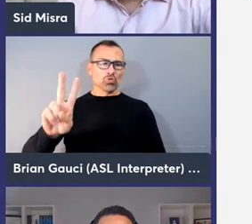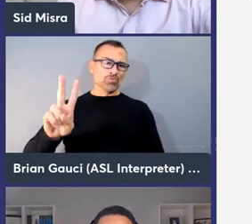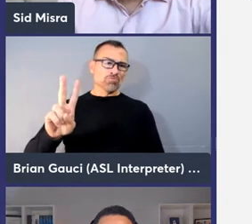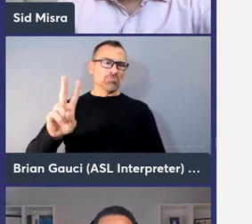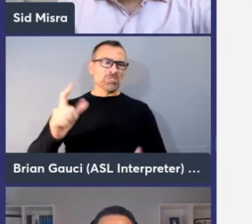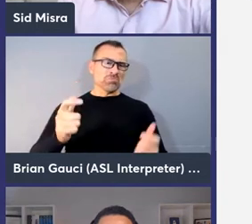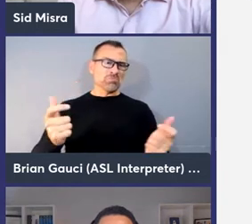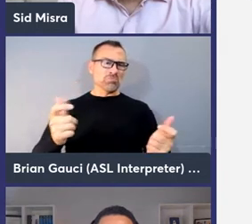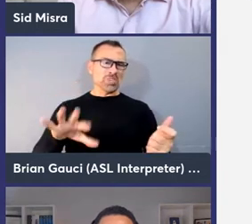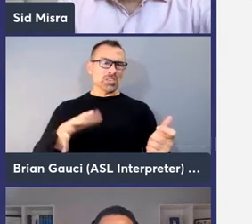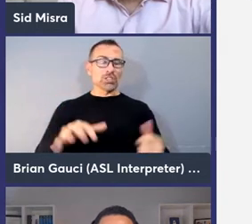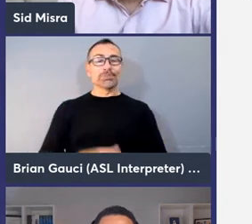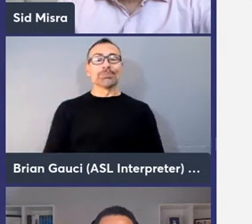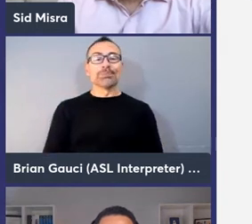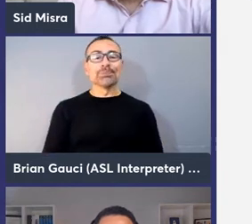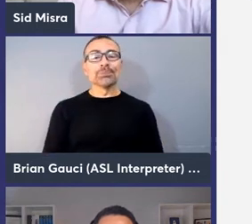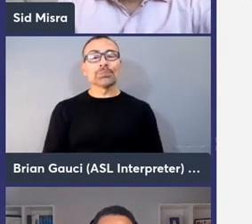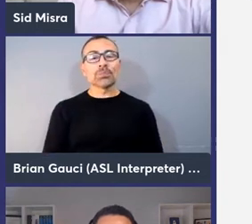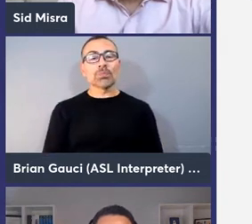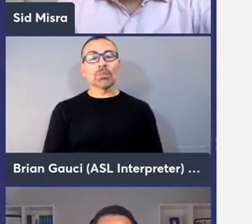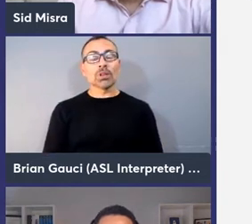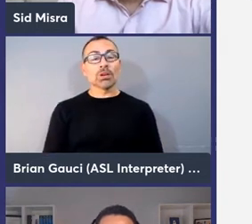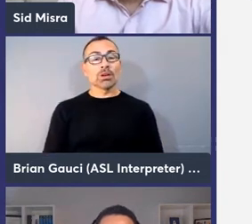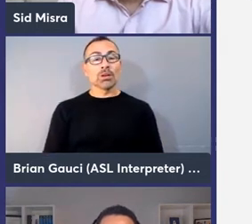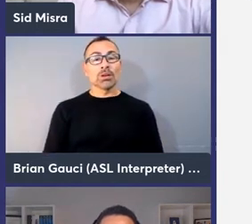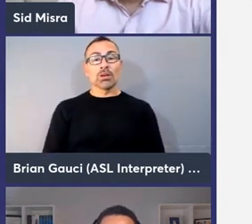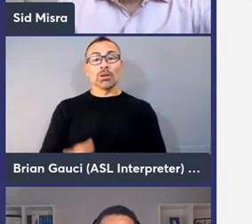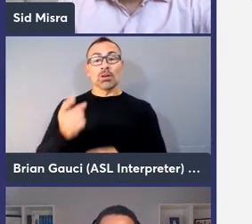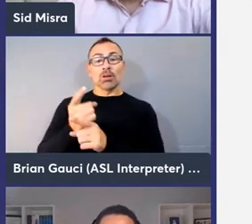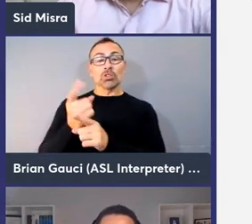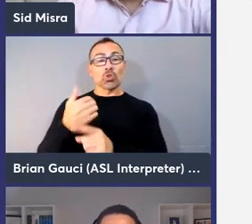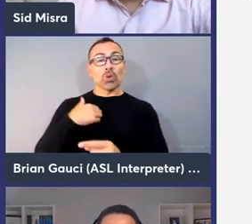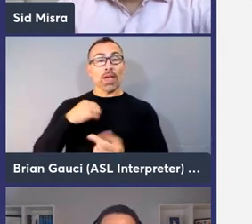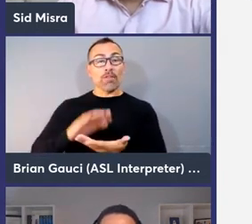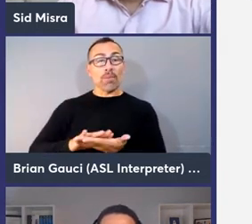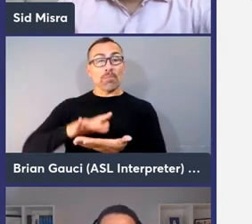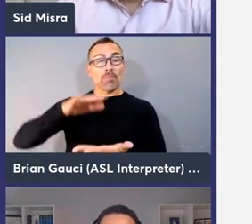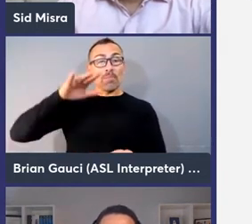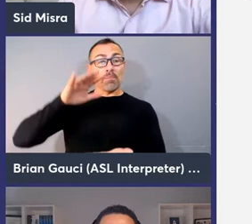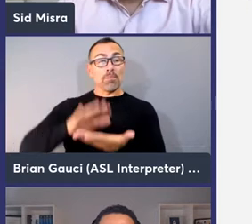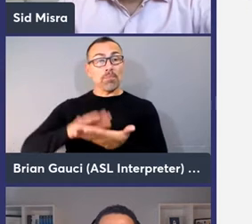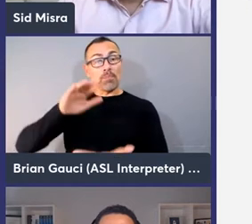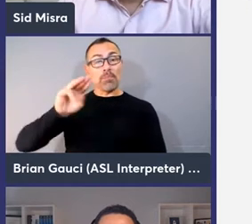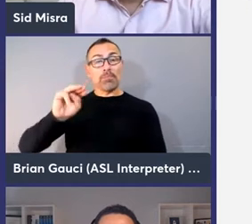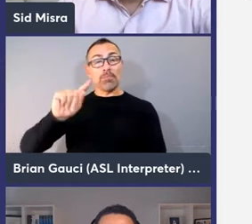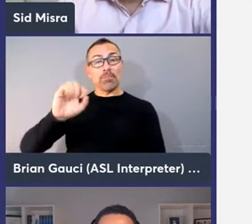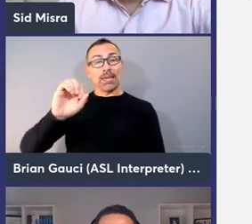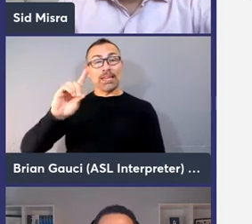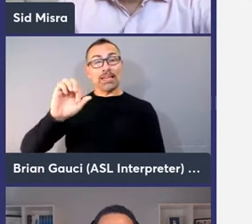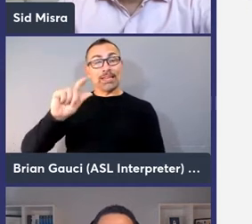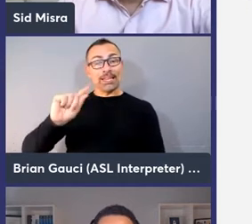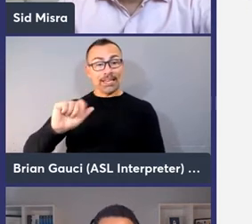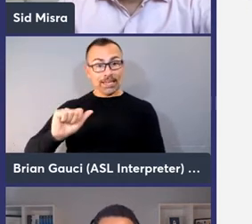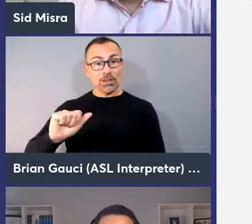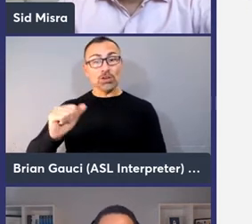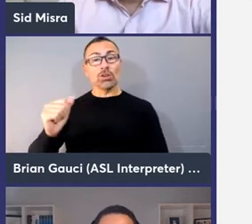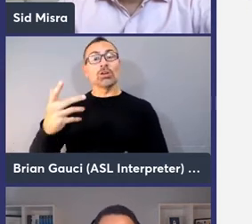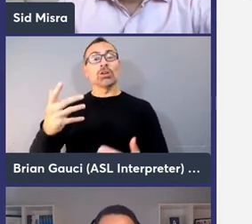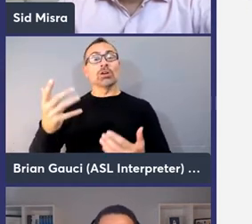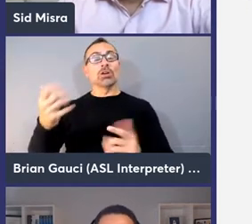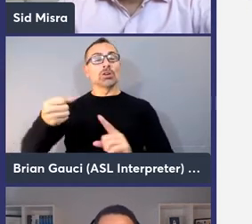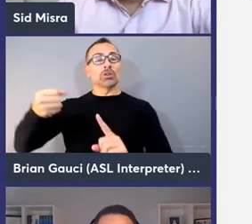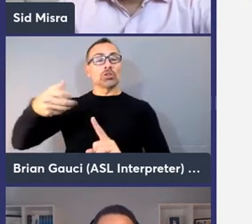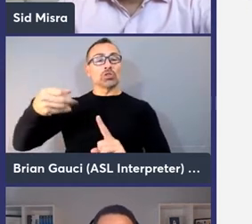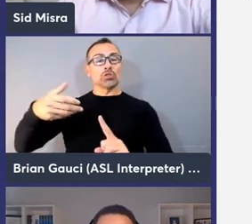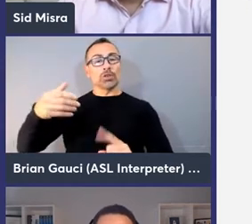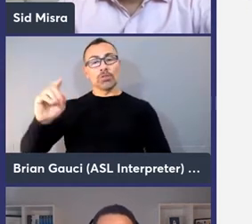And additionally, we also build out a metadata server, and the metadata storage capacity is 2.4 terabytes for